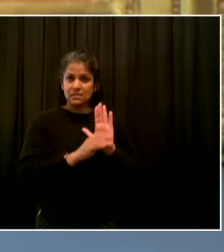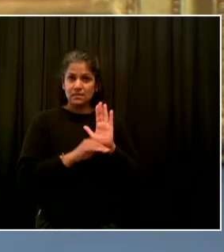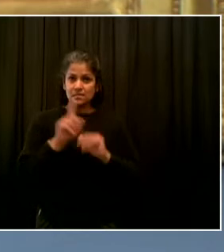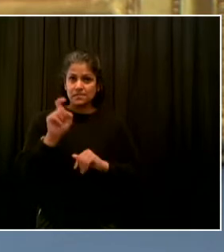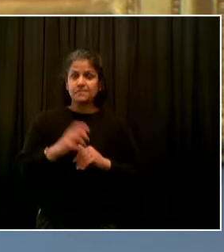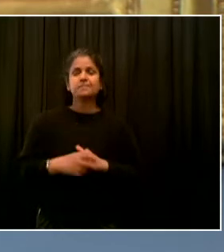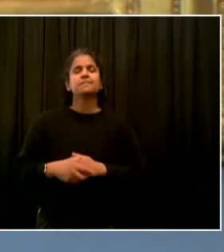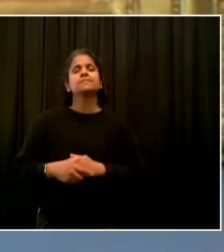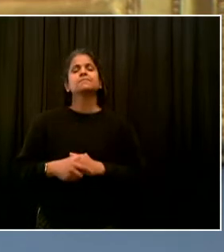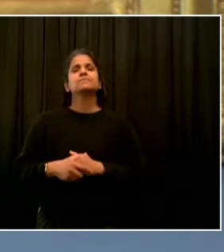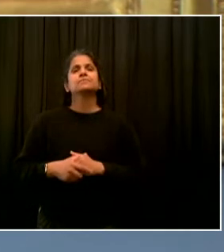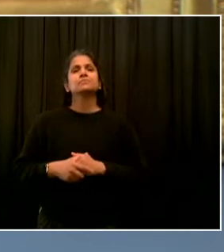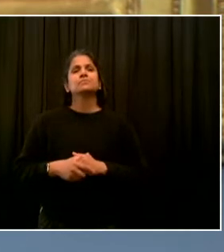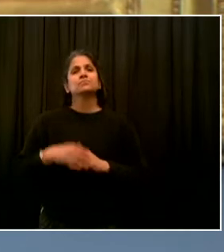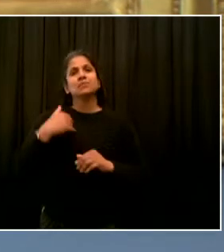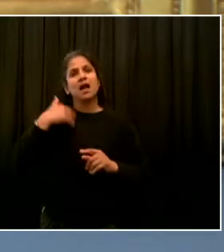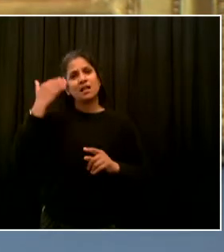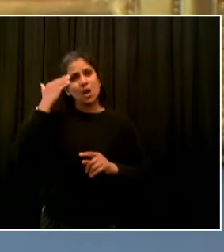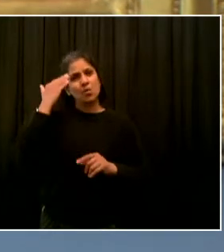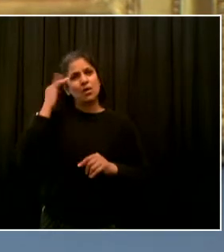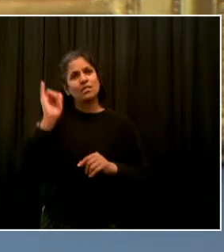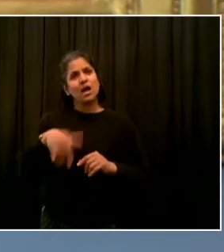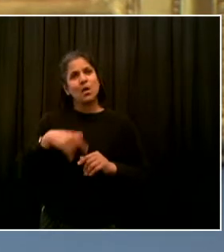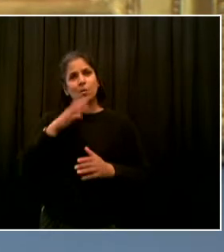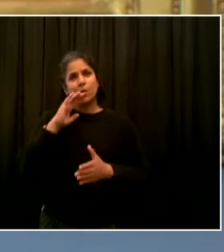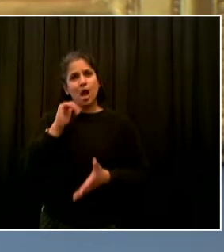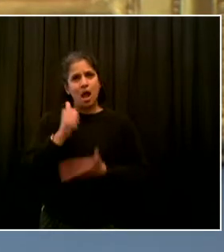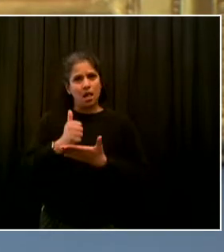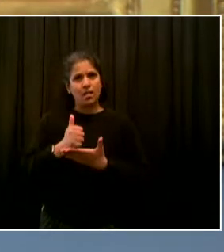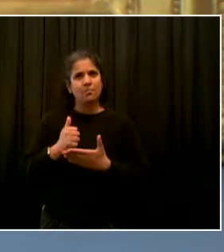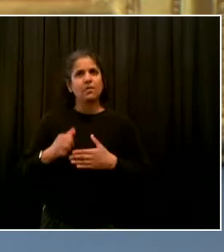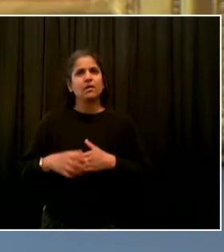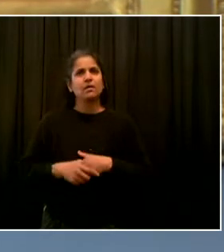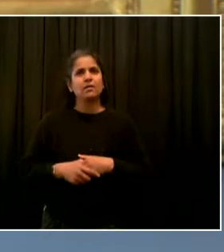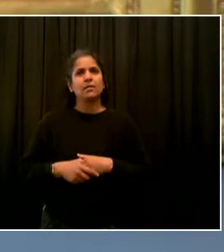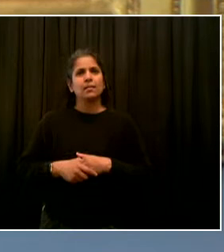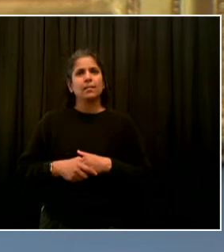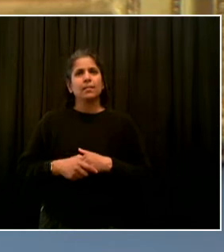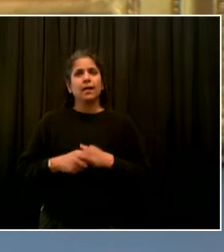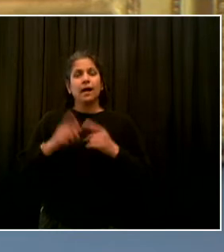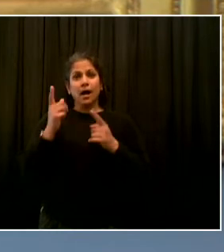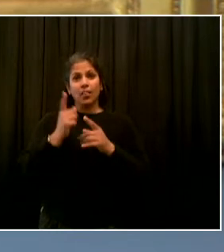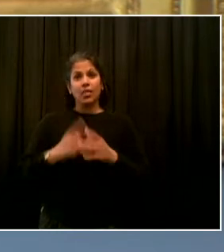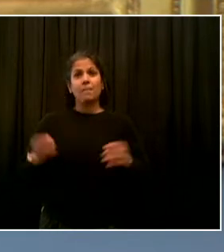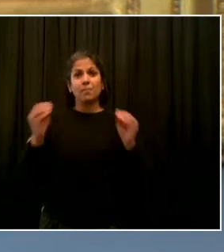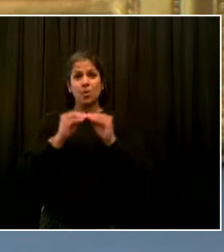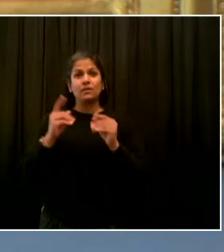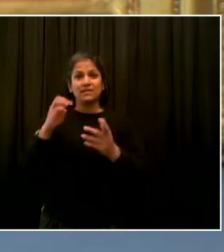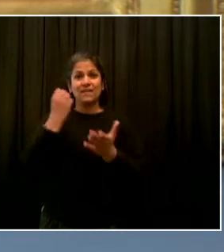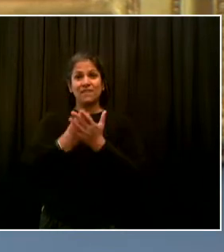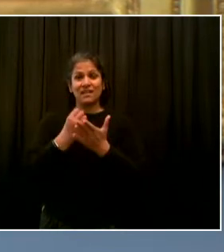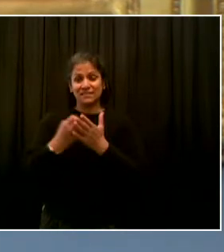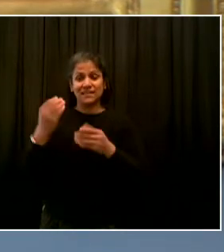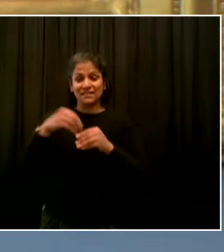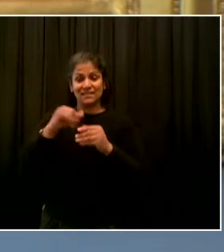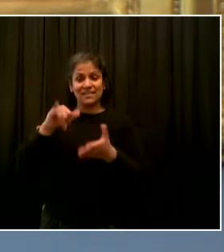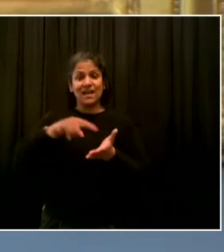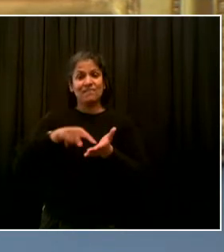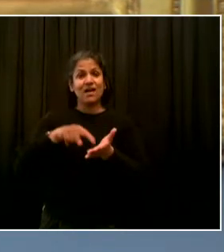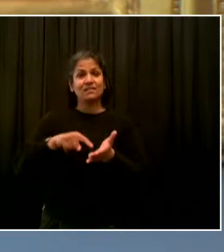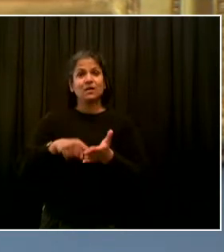believe is going to be helpful, and there's some other evidence that is part of the investigation. I don't want to harm that investigation at this